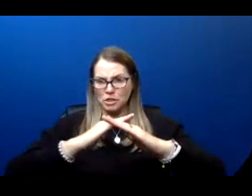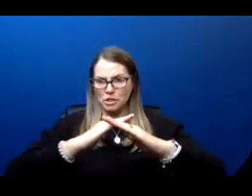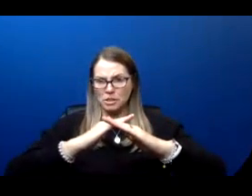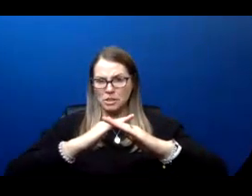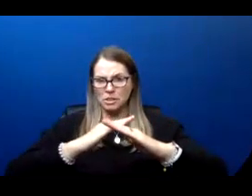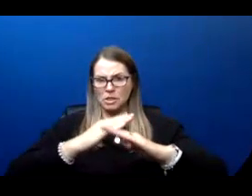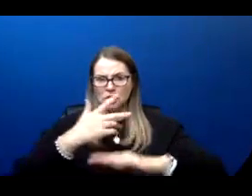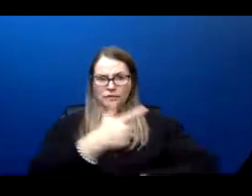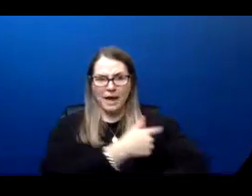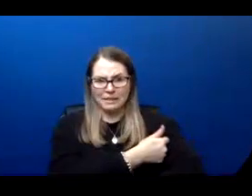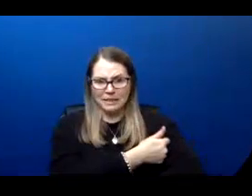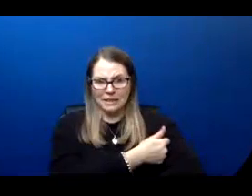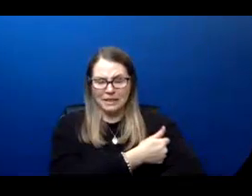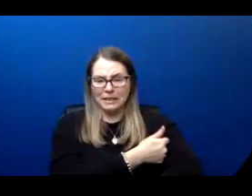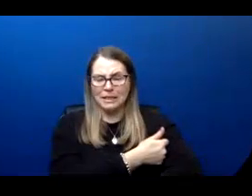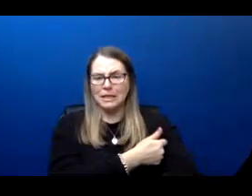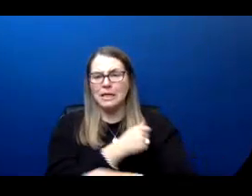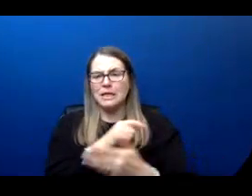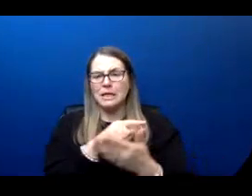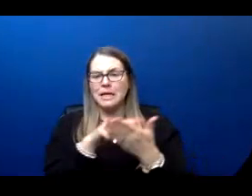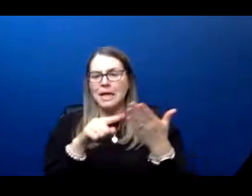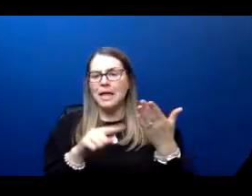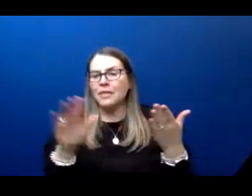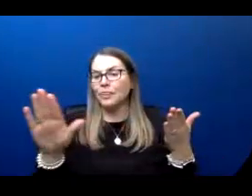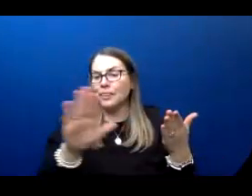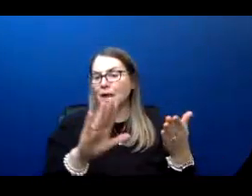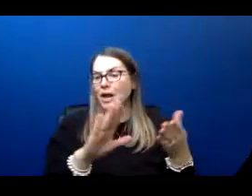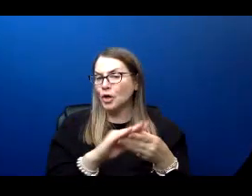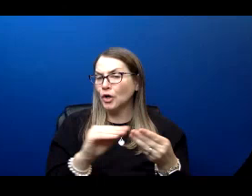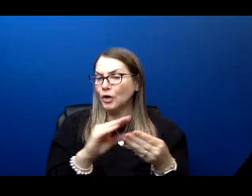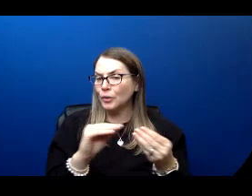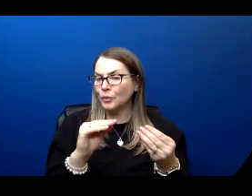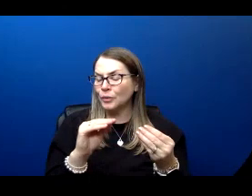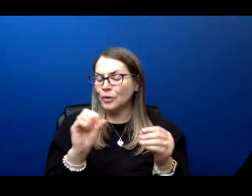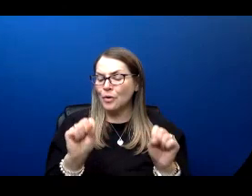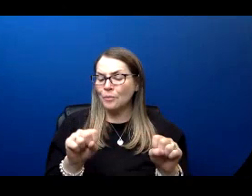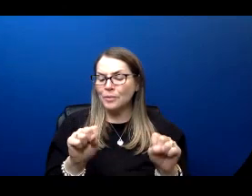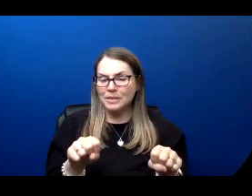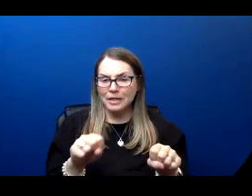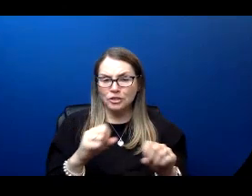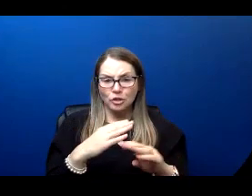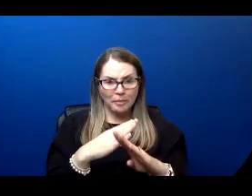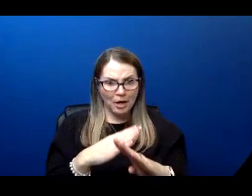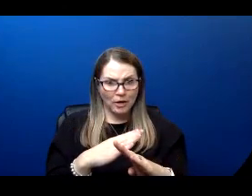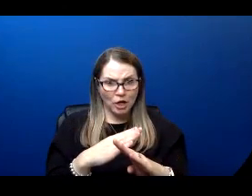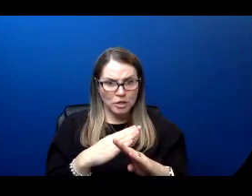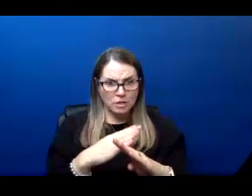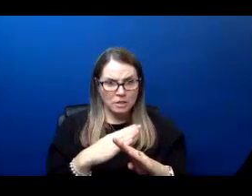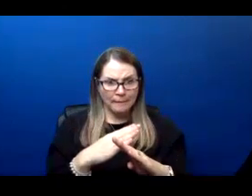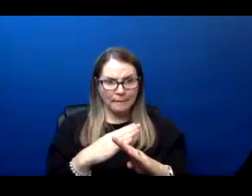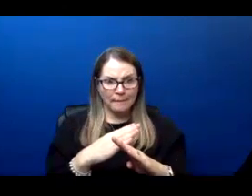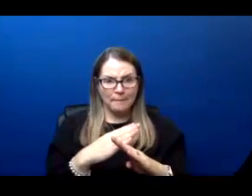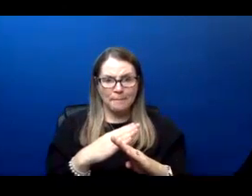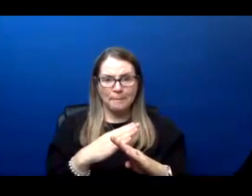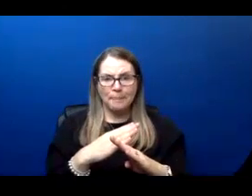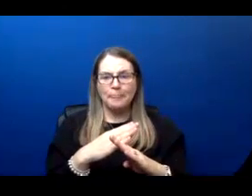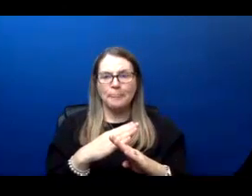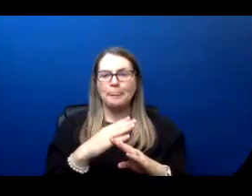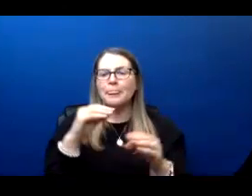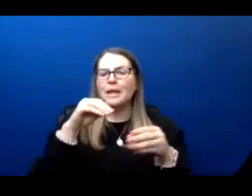uptake, taking all of those things that the participants said that could be potentially a barrier to get vaccinated. Especially in